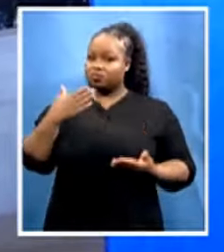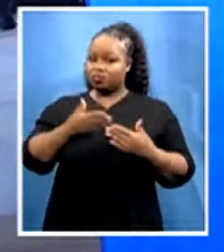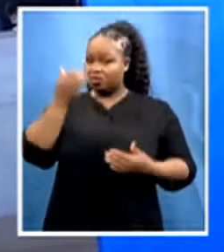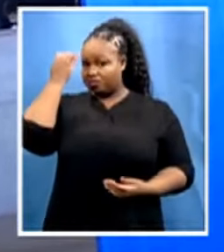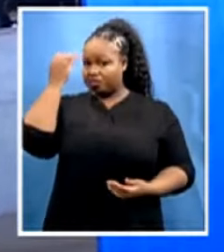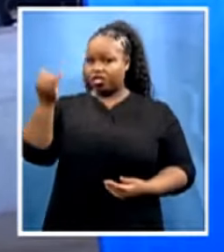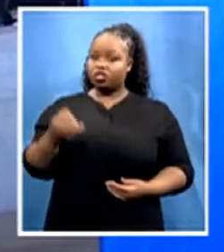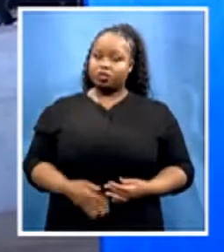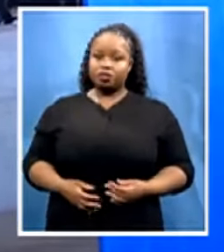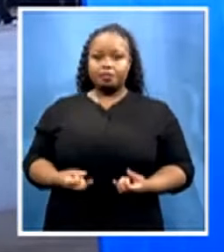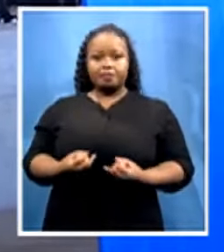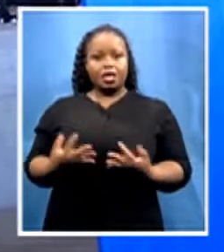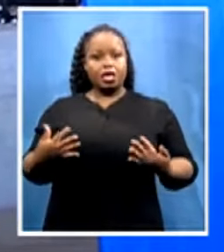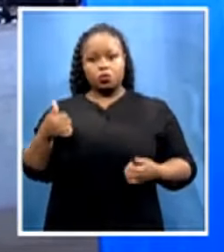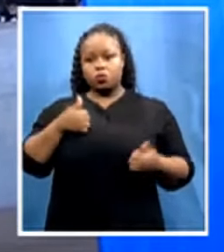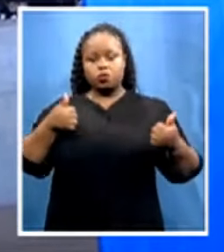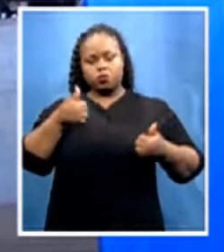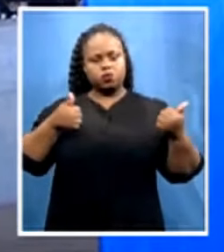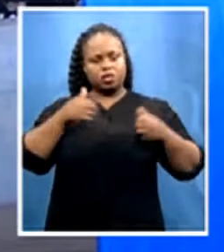pressure to make sure that